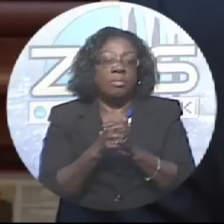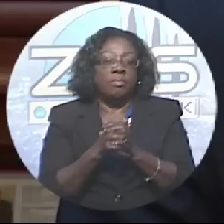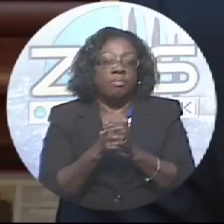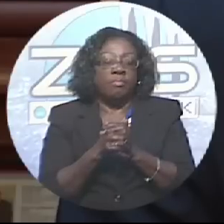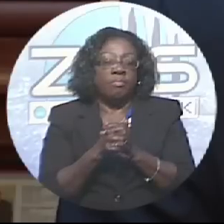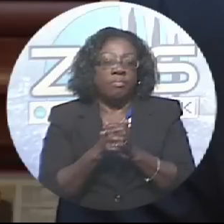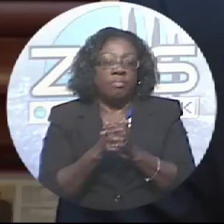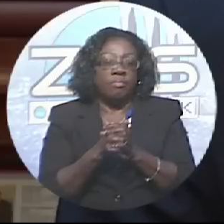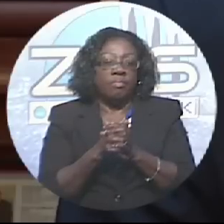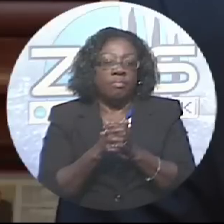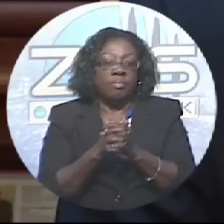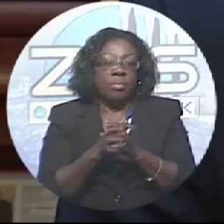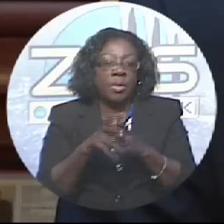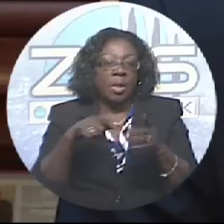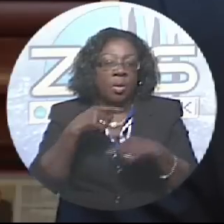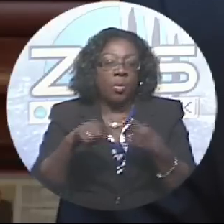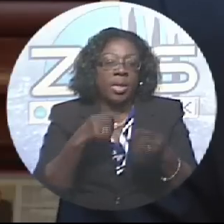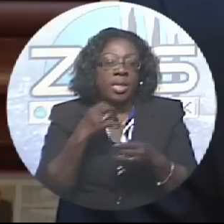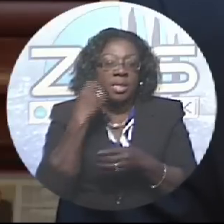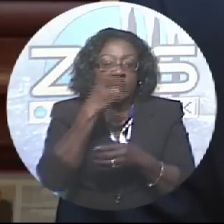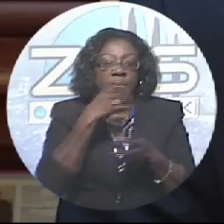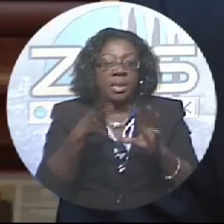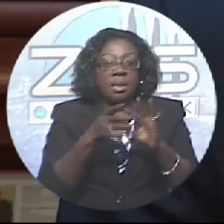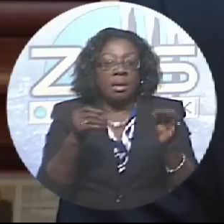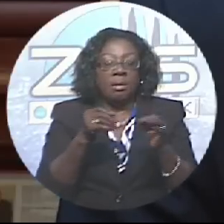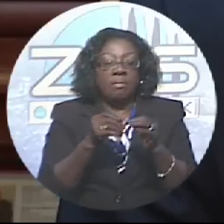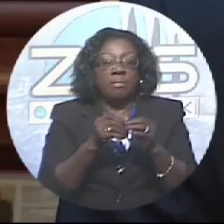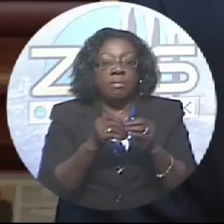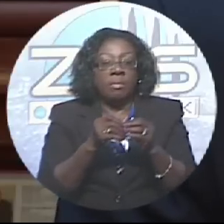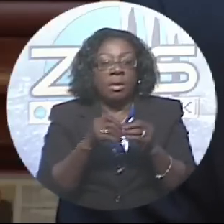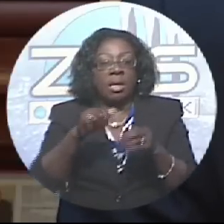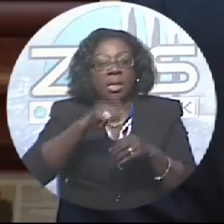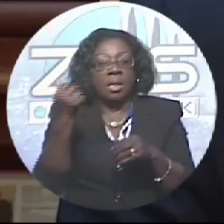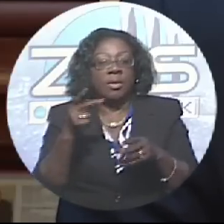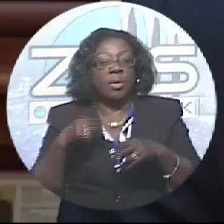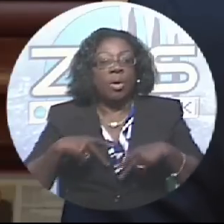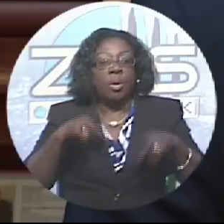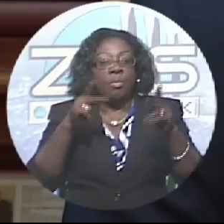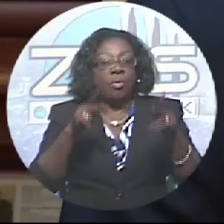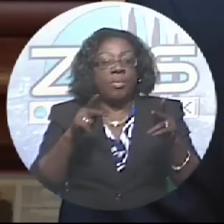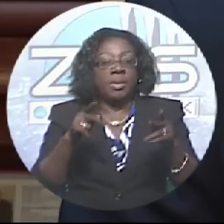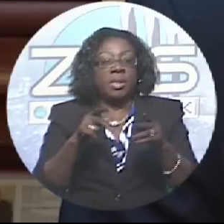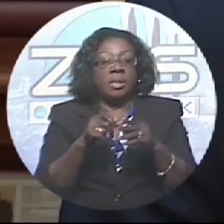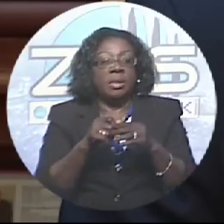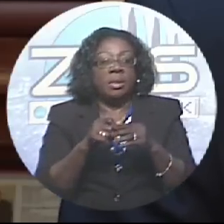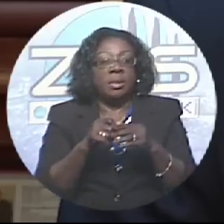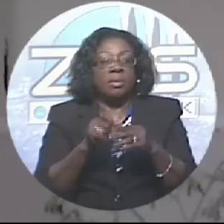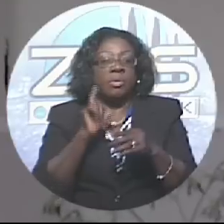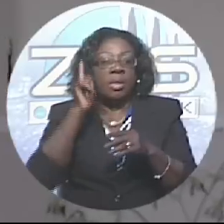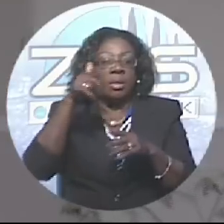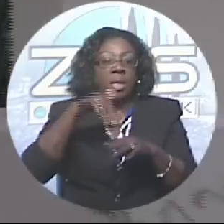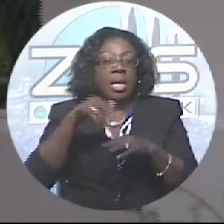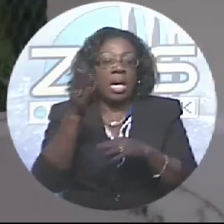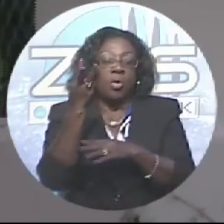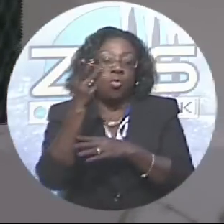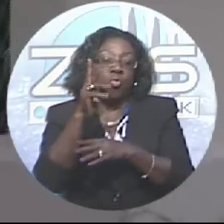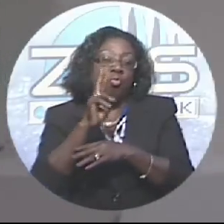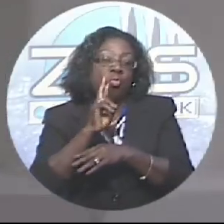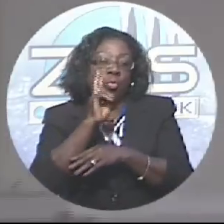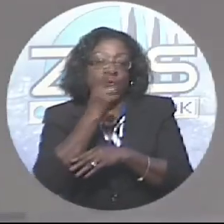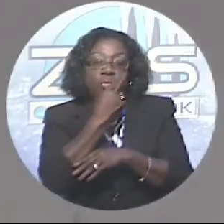And when they speak of another property and even looking at Rosewood, and